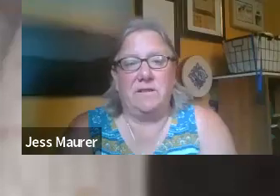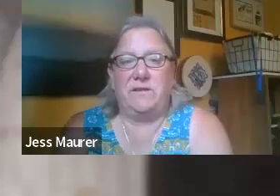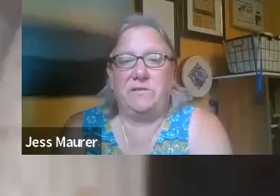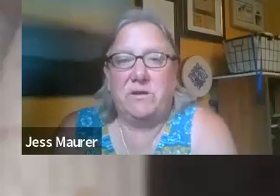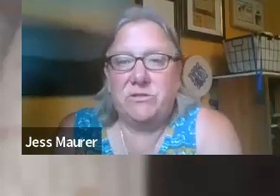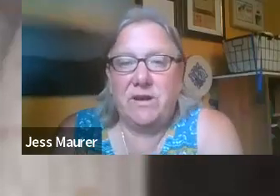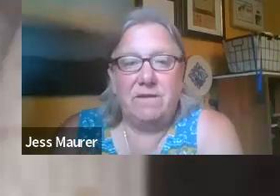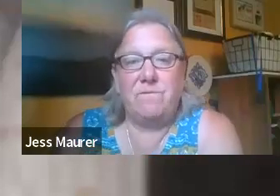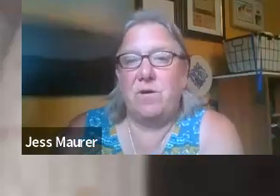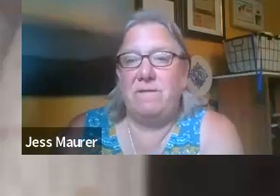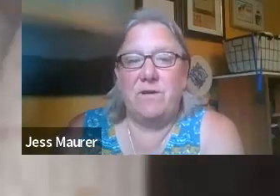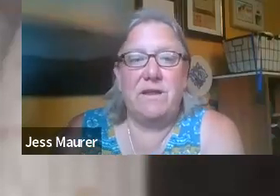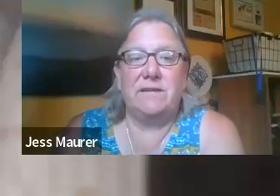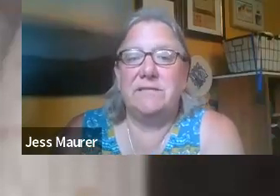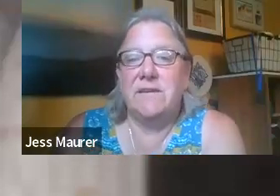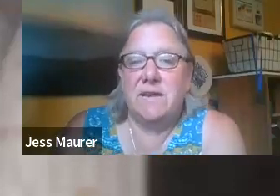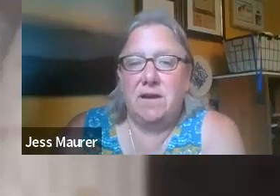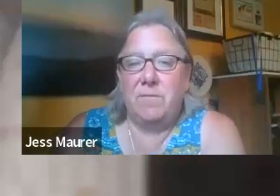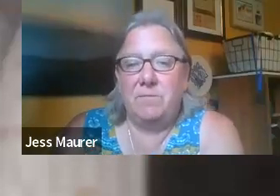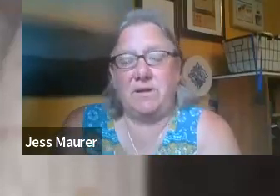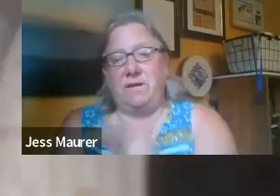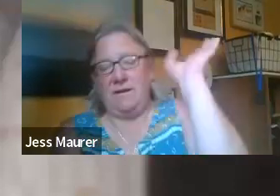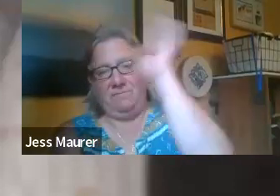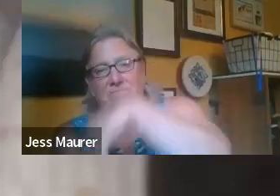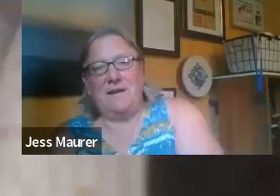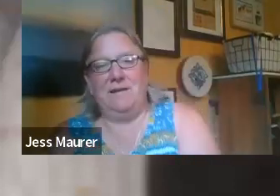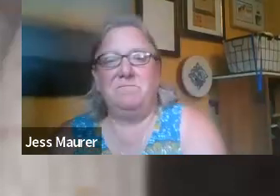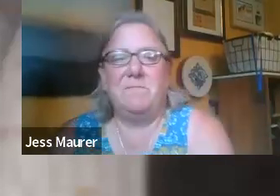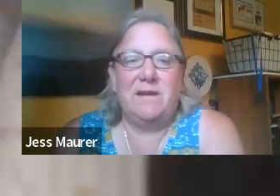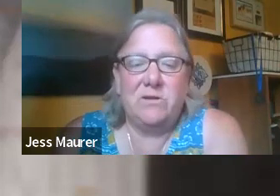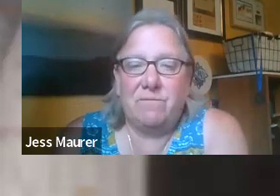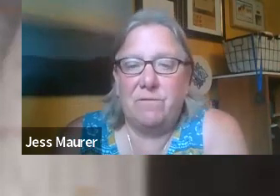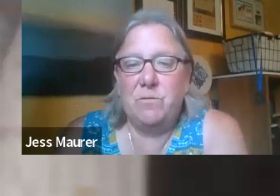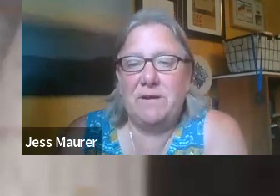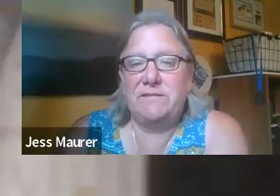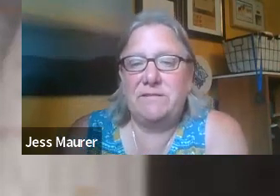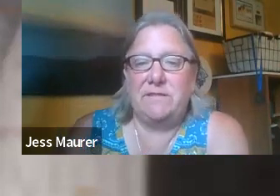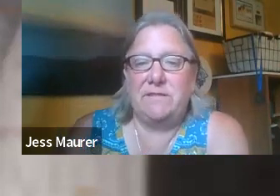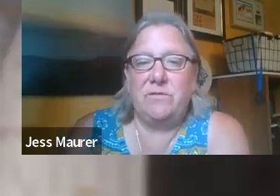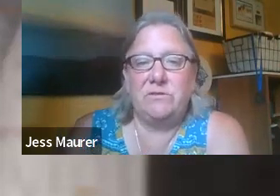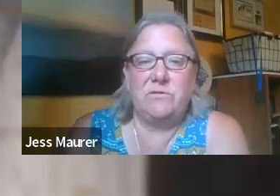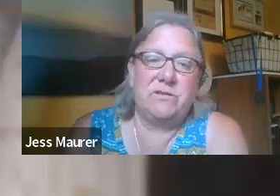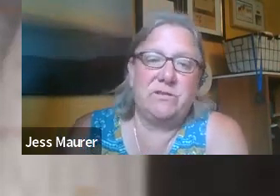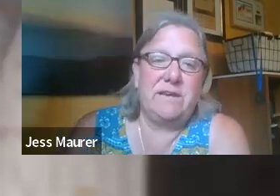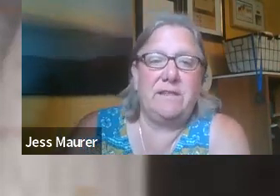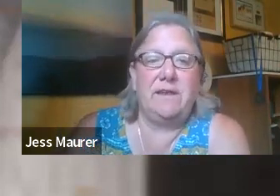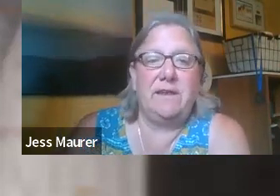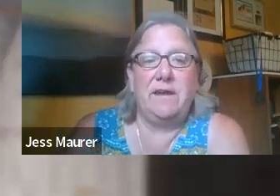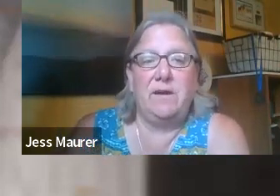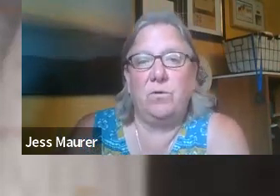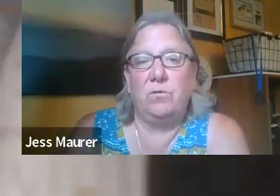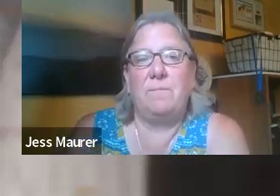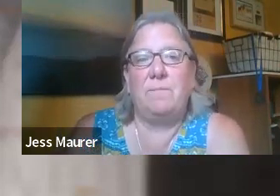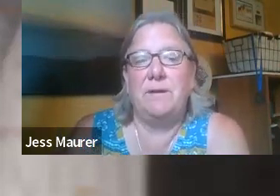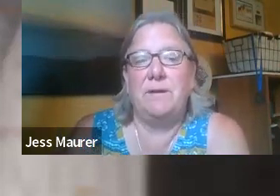Terrific, and thanks so much for inviting us. I'm going to talk for a few minutes and then turn things over to Chad, and